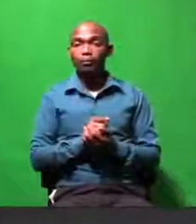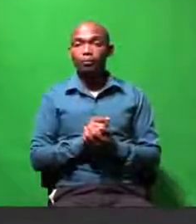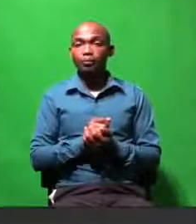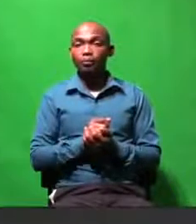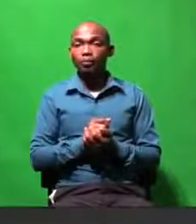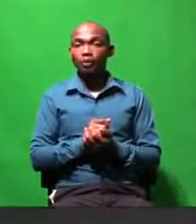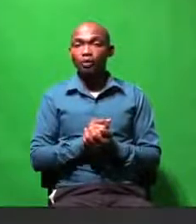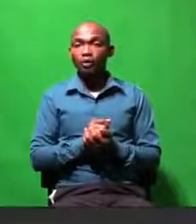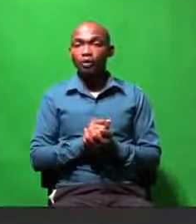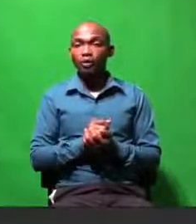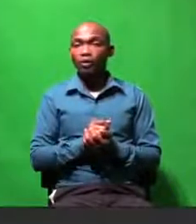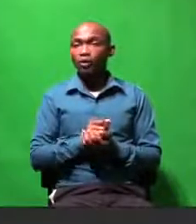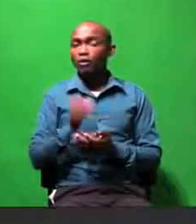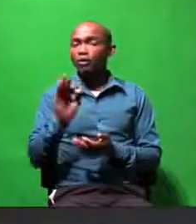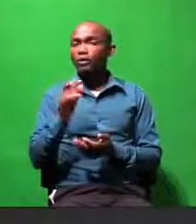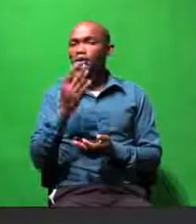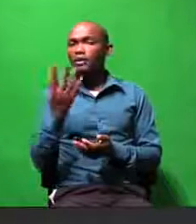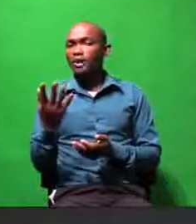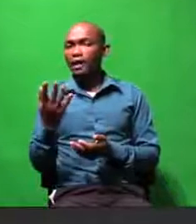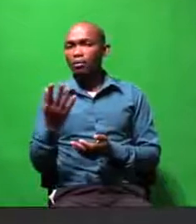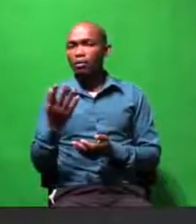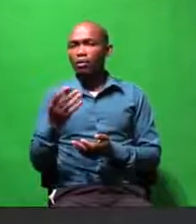which type of survey maybe they conduct, my student?